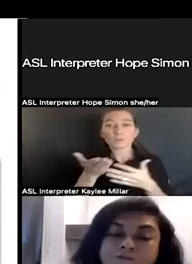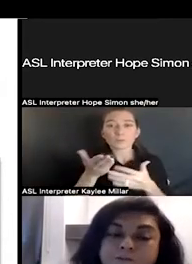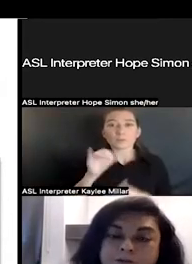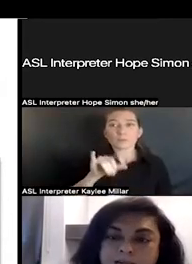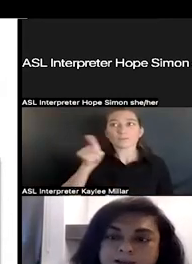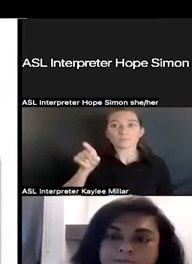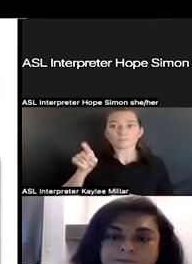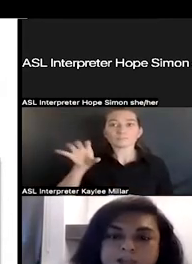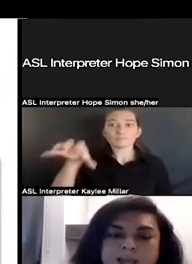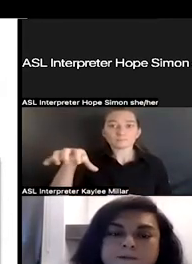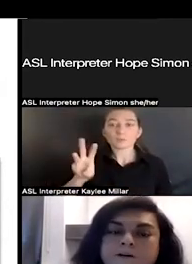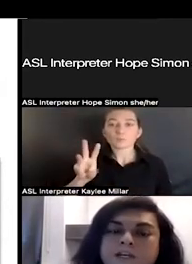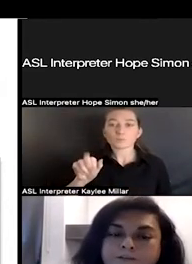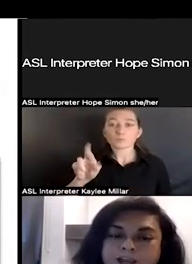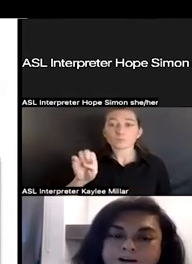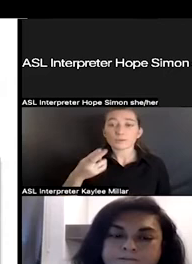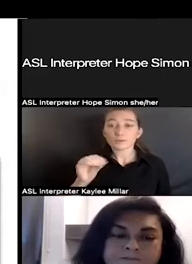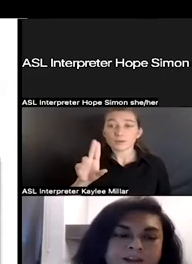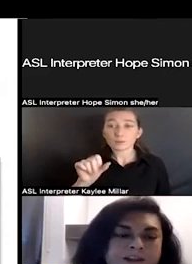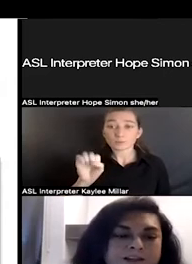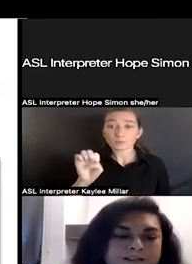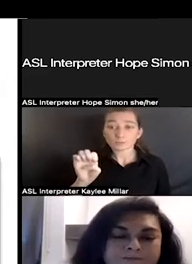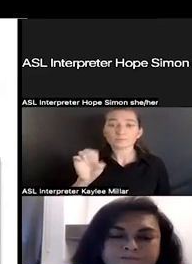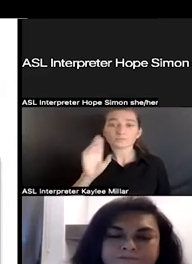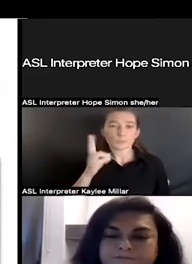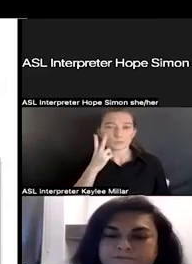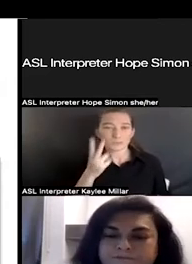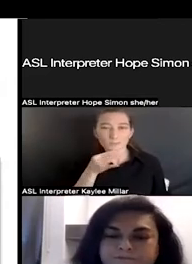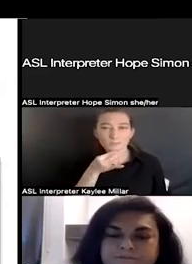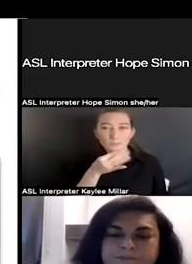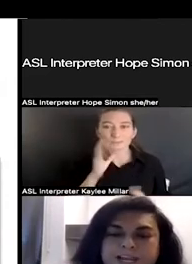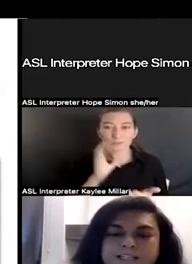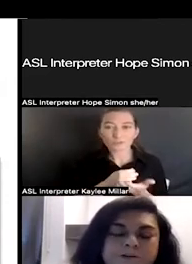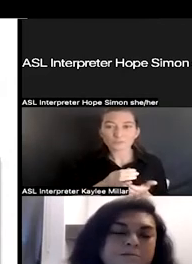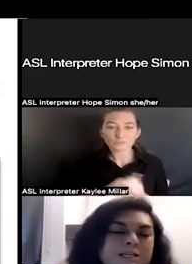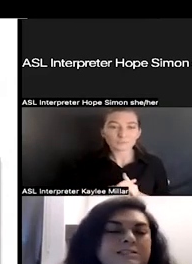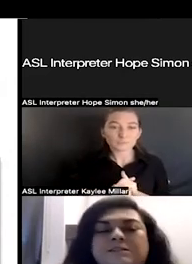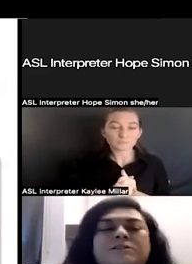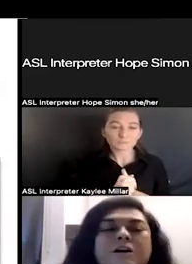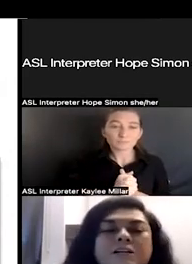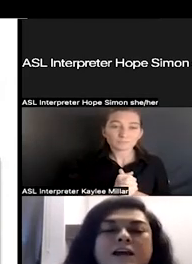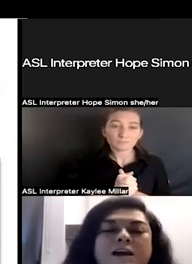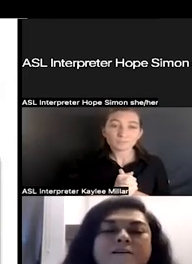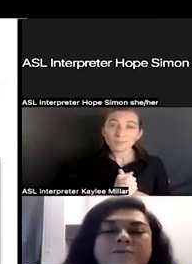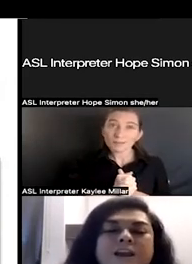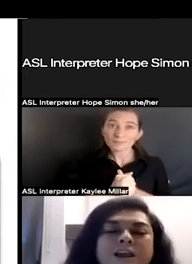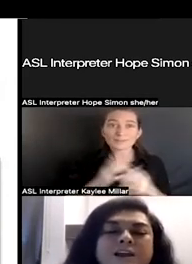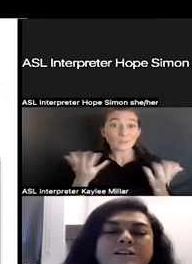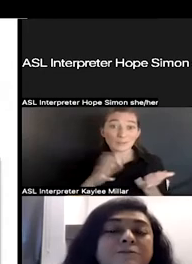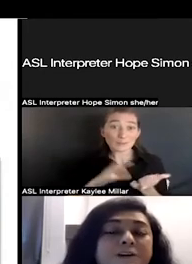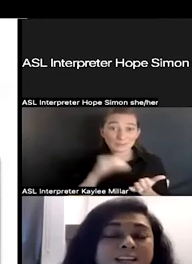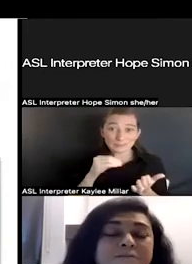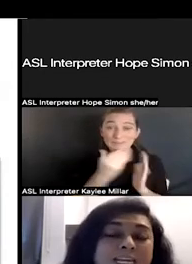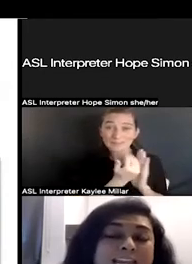just for PPE at Neighborhood Healthcare. And so some lessons learned.